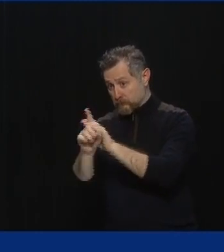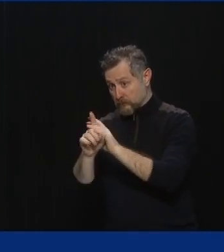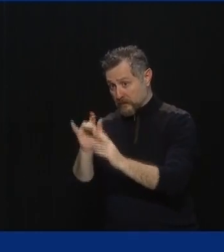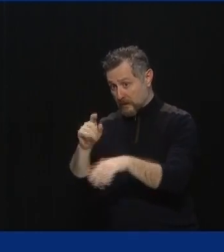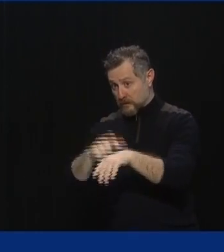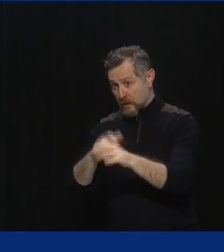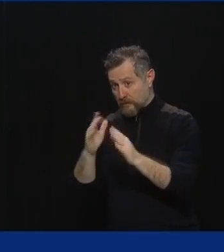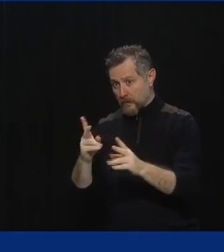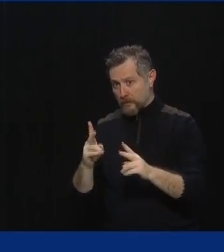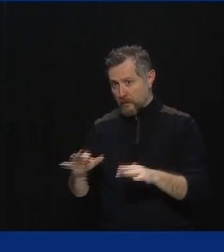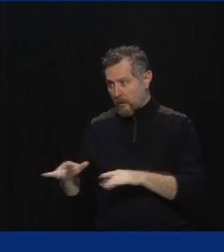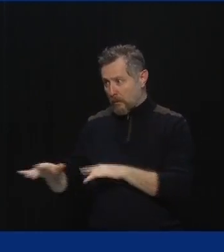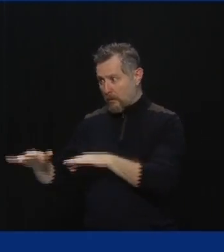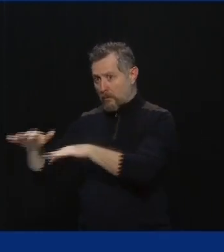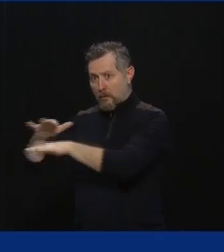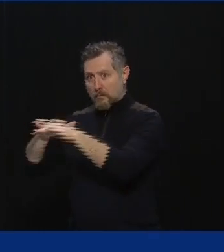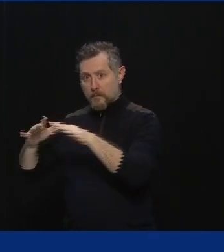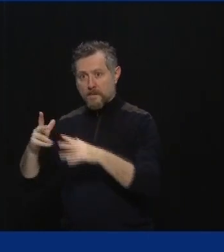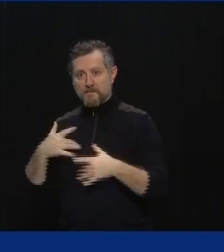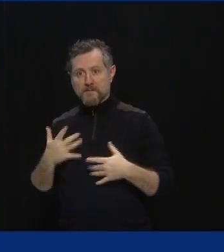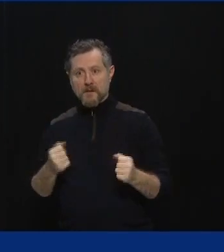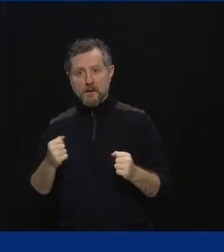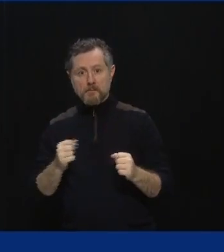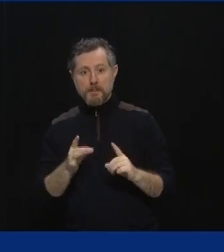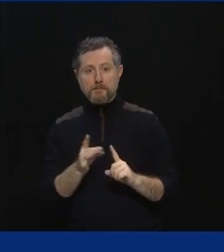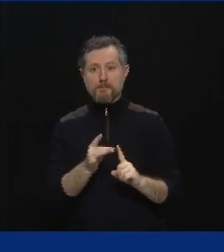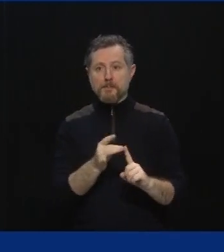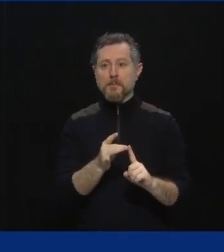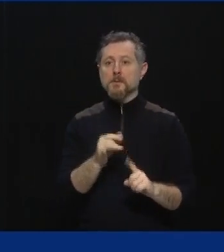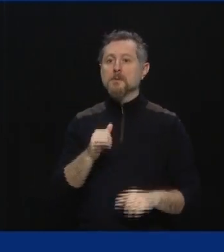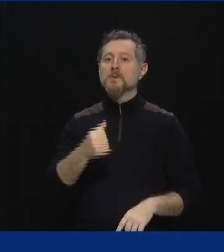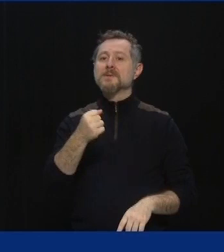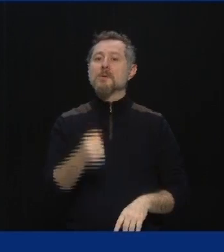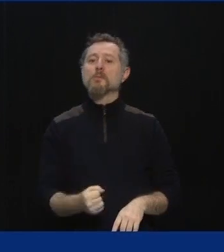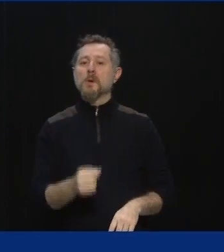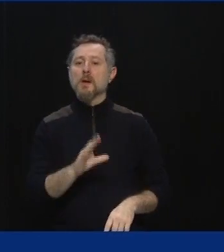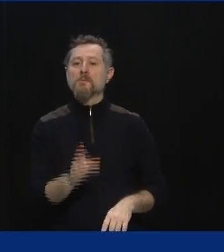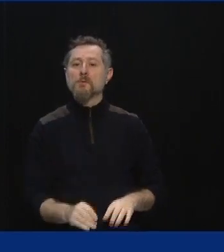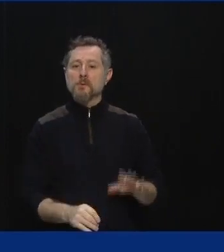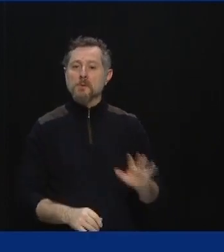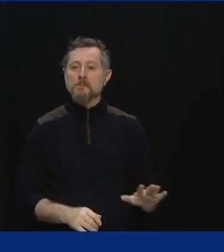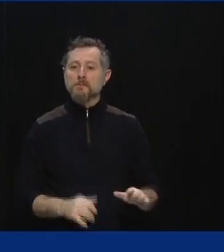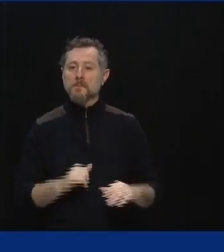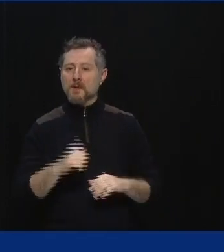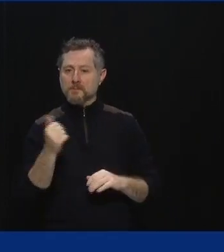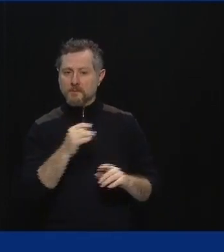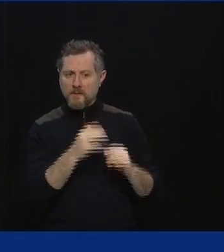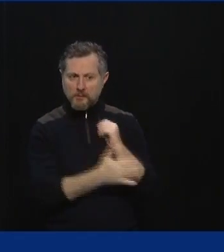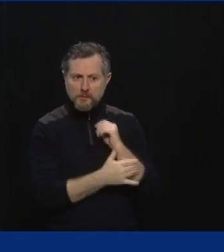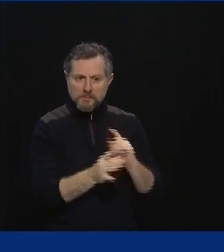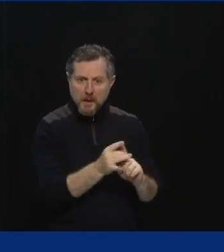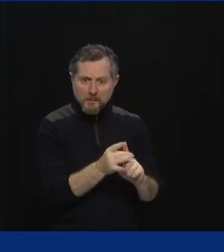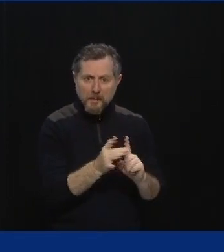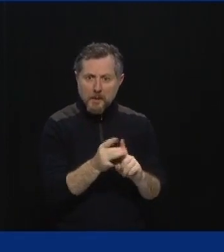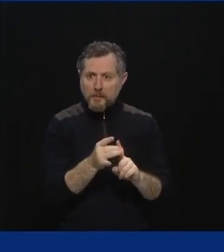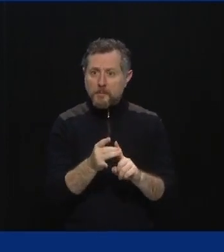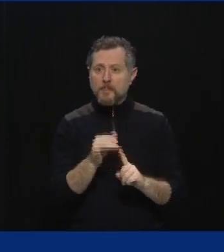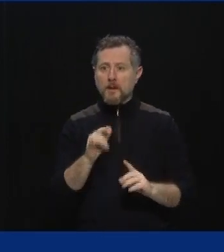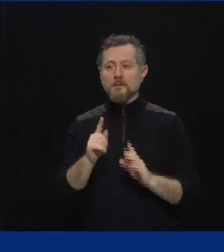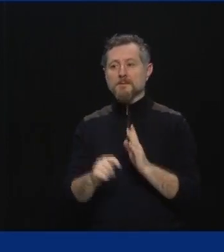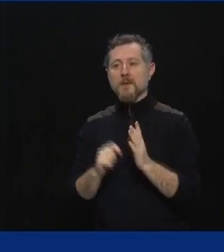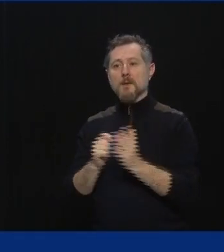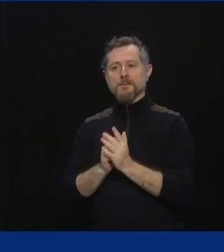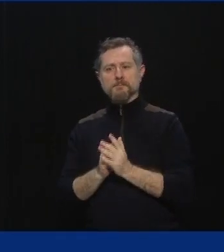anxiety given what we had seen, how rapidly it was spreading in South Africa and other countries. And at the time, we still did not